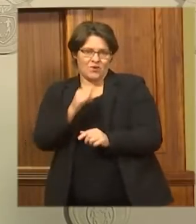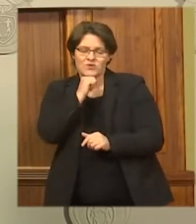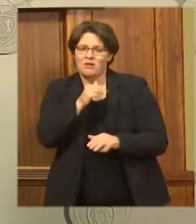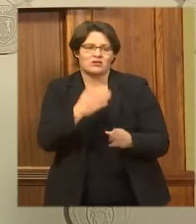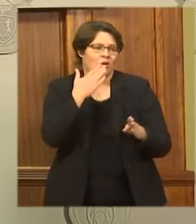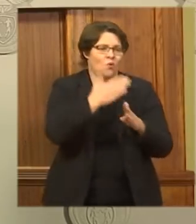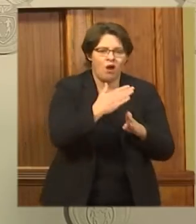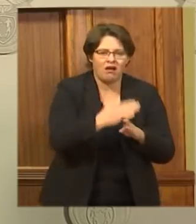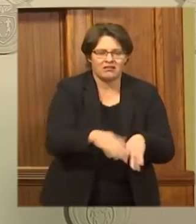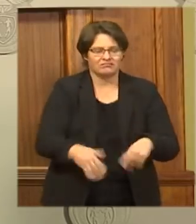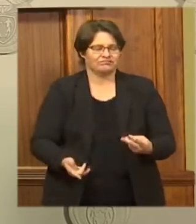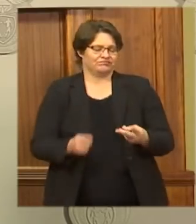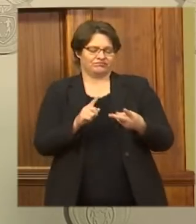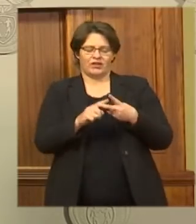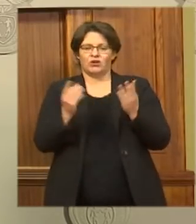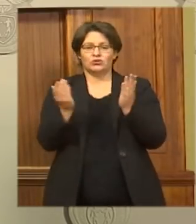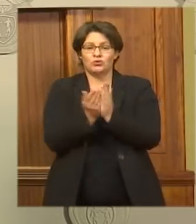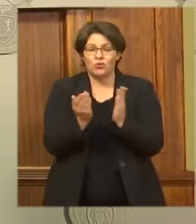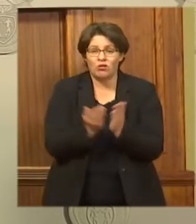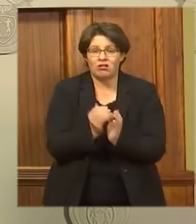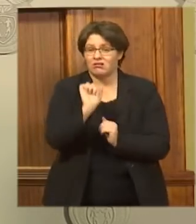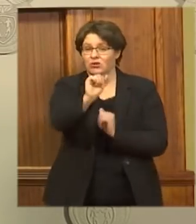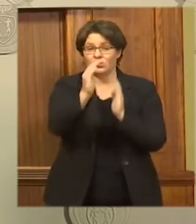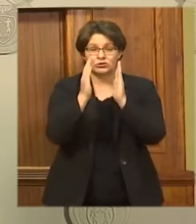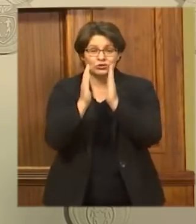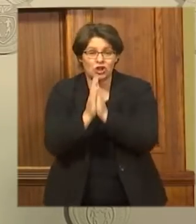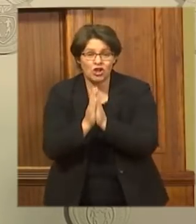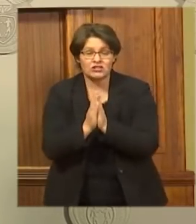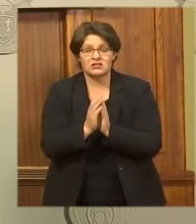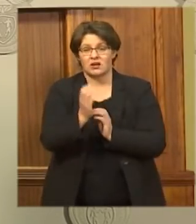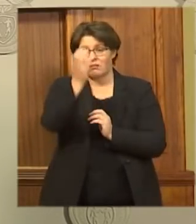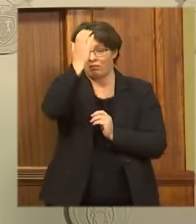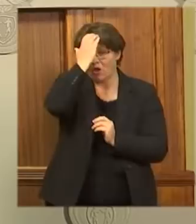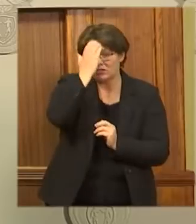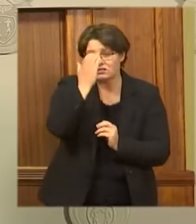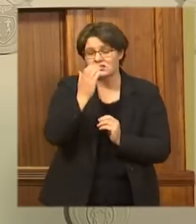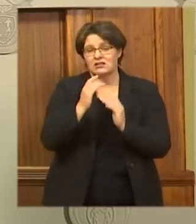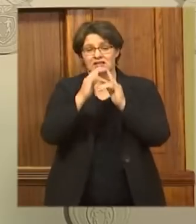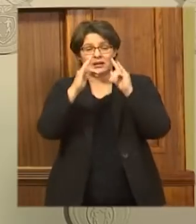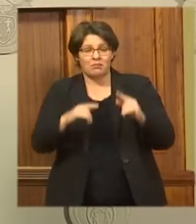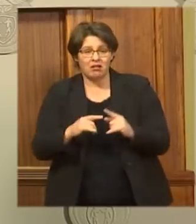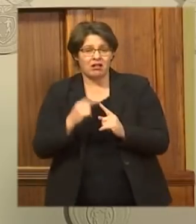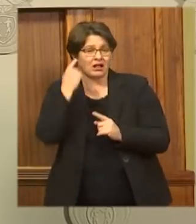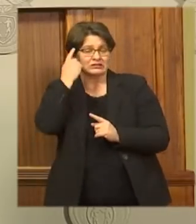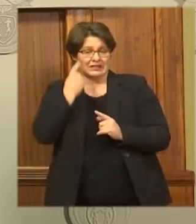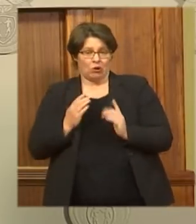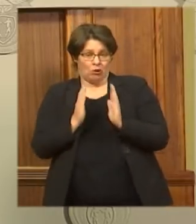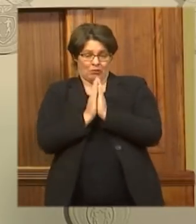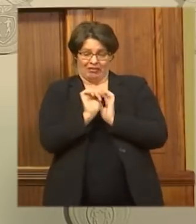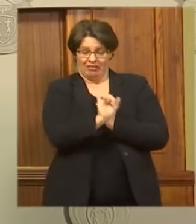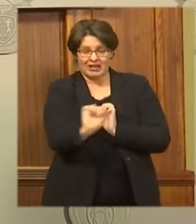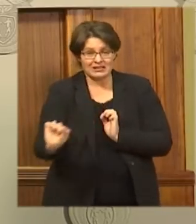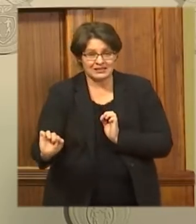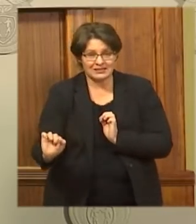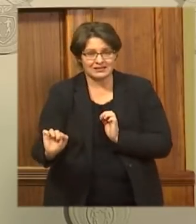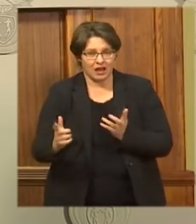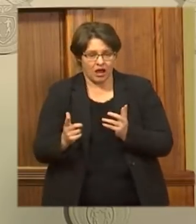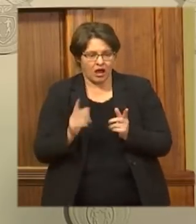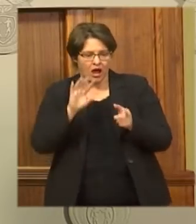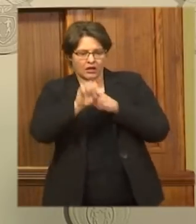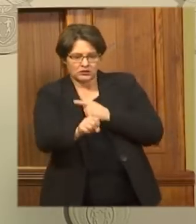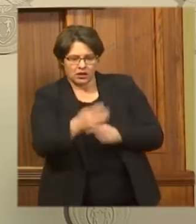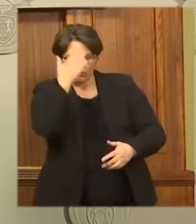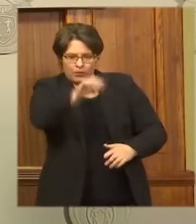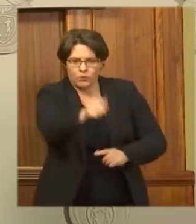work or school or in our church, our mosque or temple or synagogue. It may be